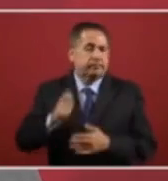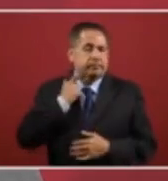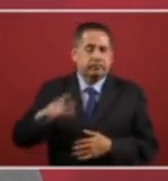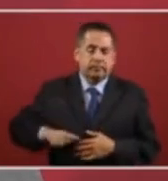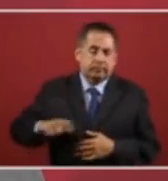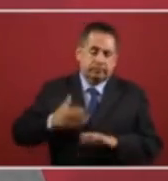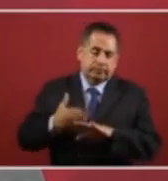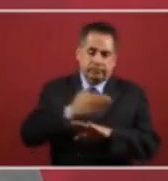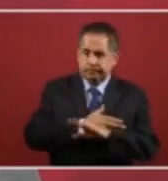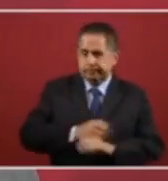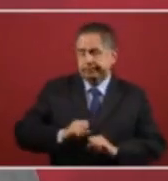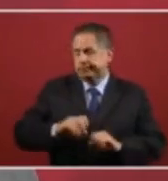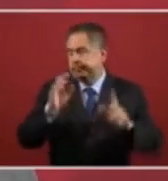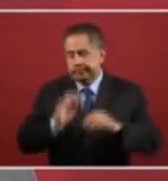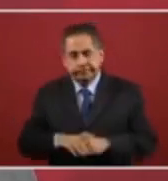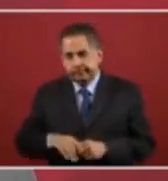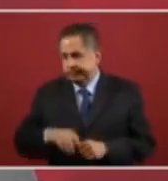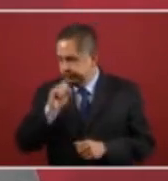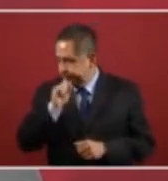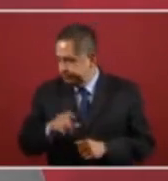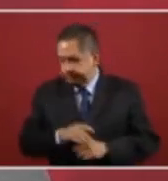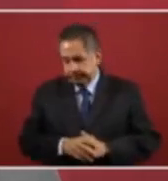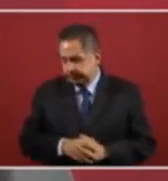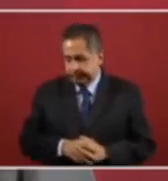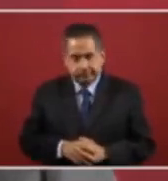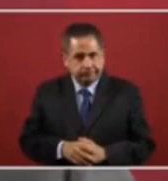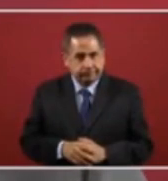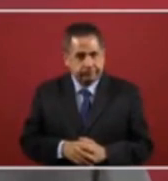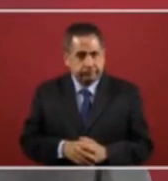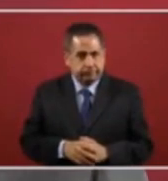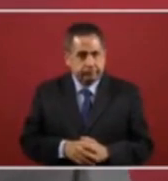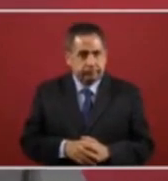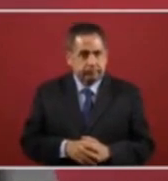by the previous government. Also, it's